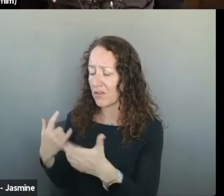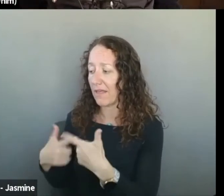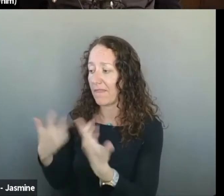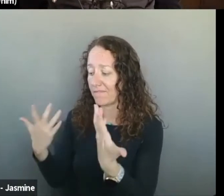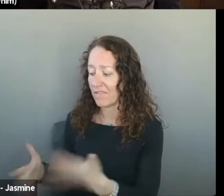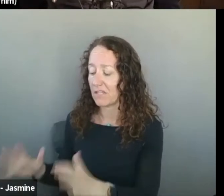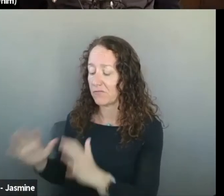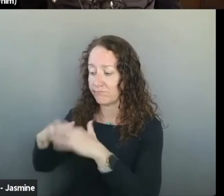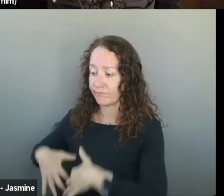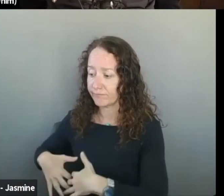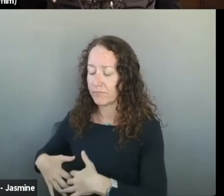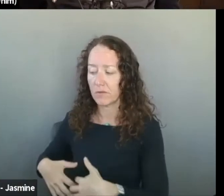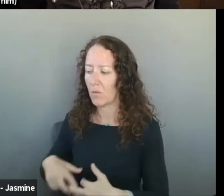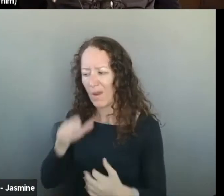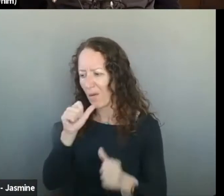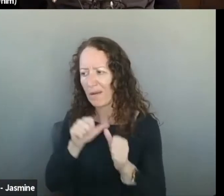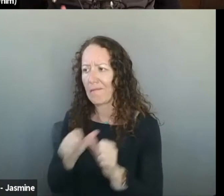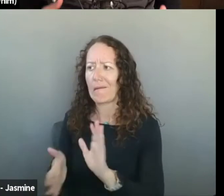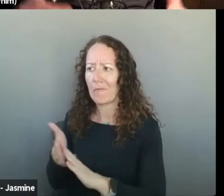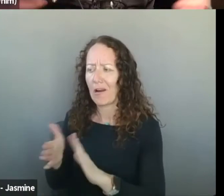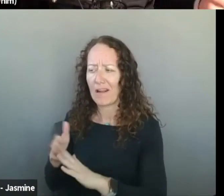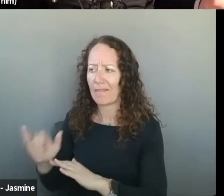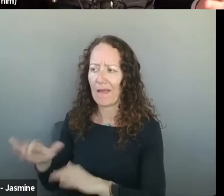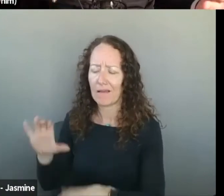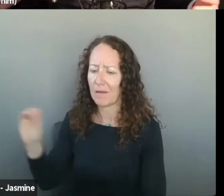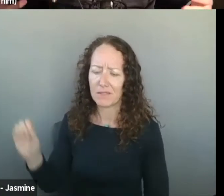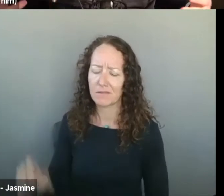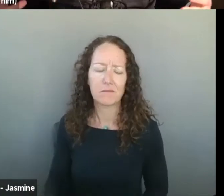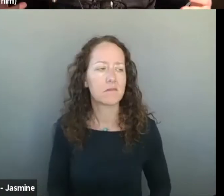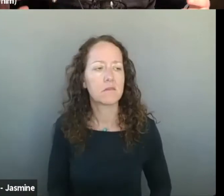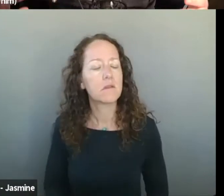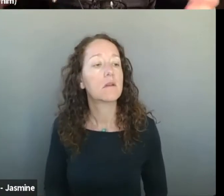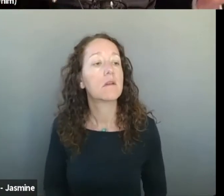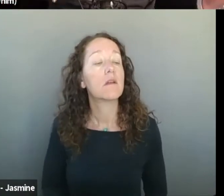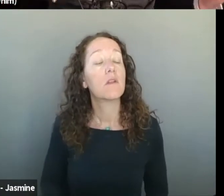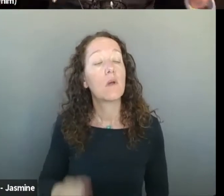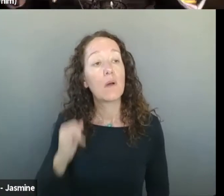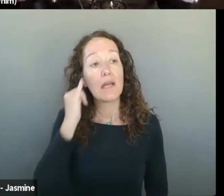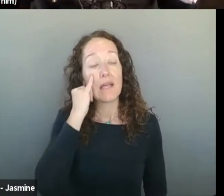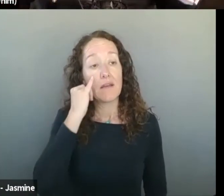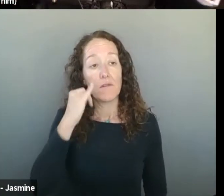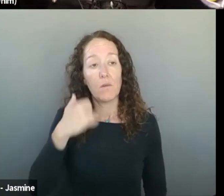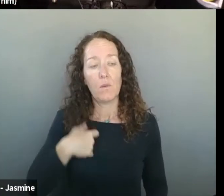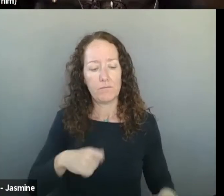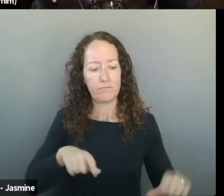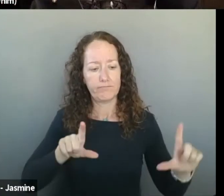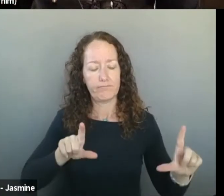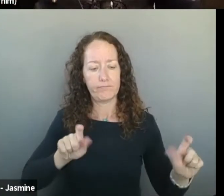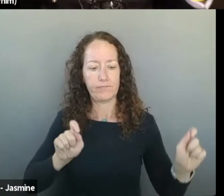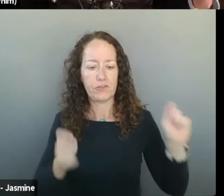but also think about if we reframe it as media or larger than just the arts, there's